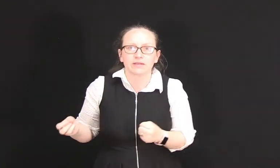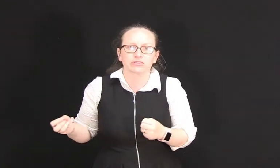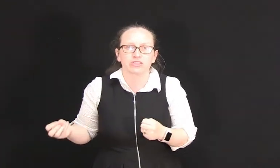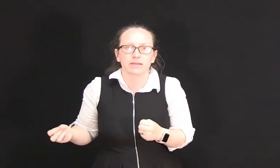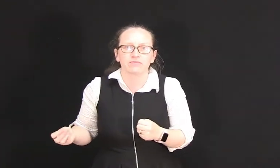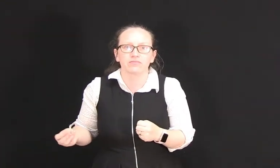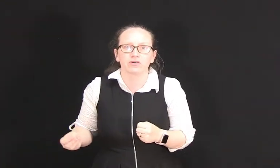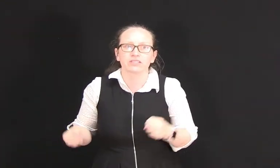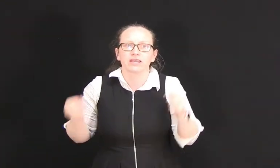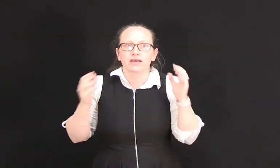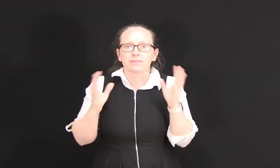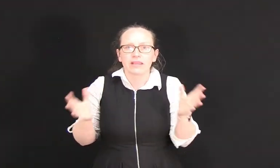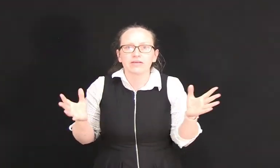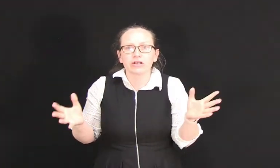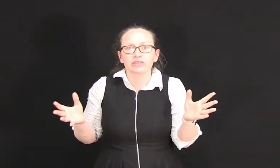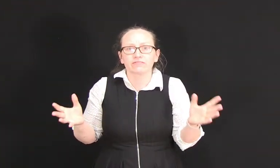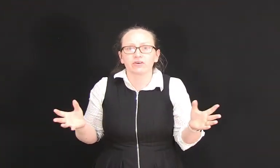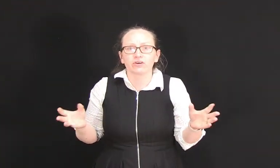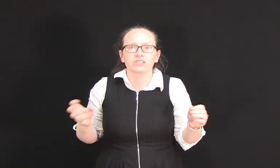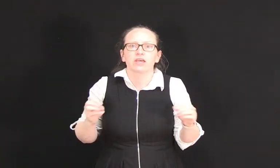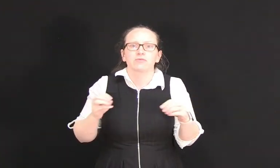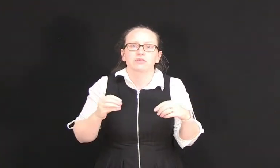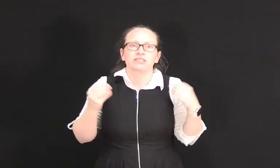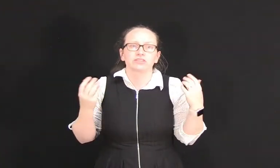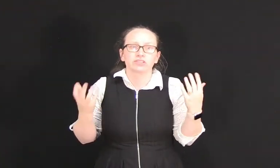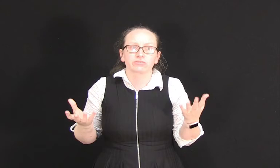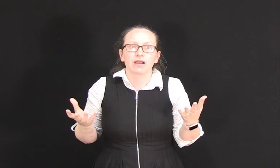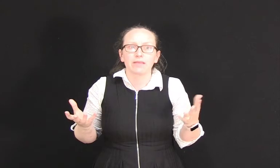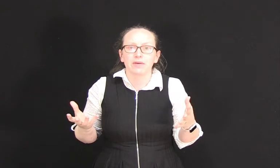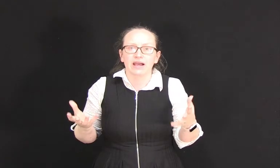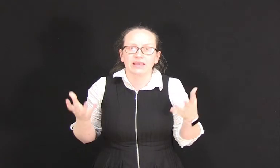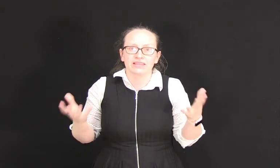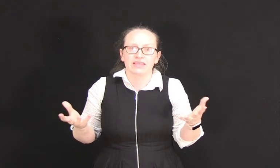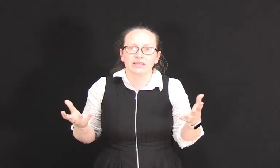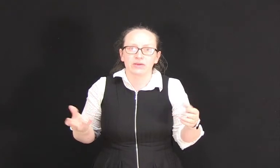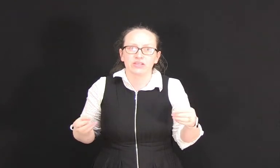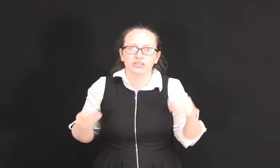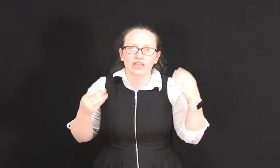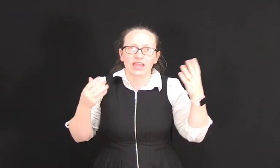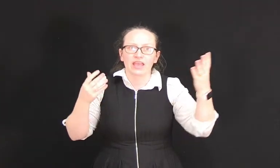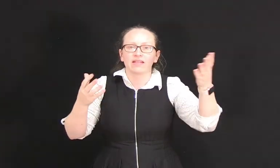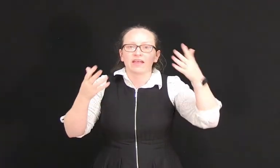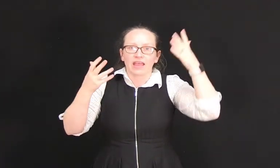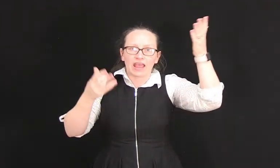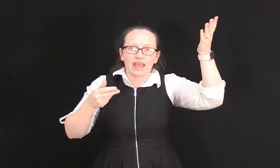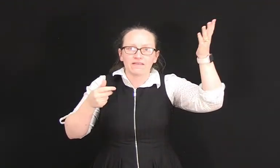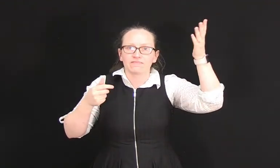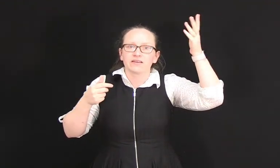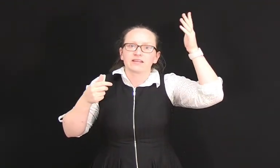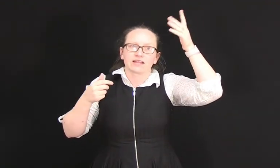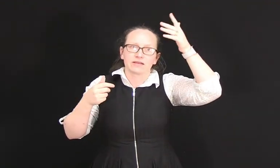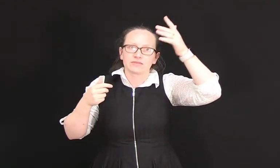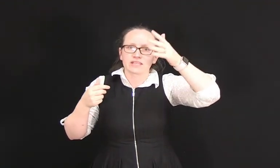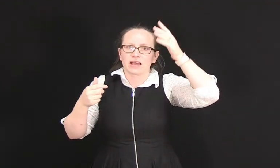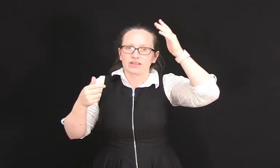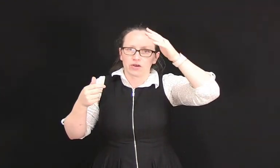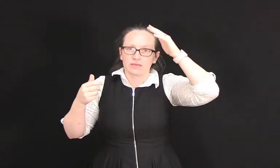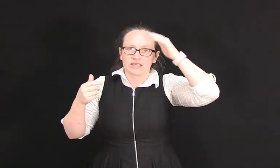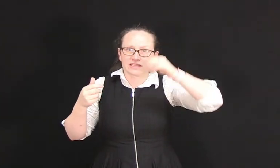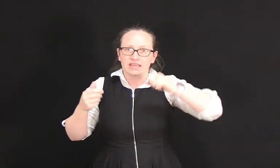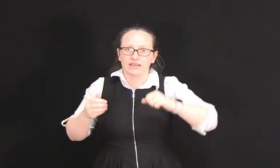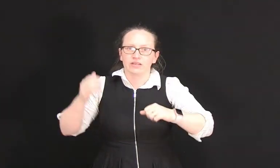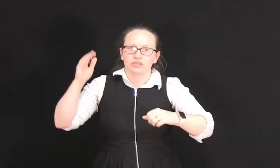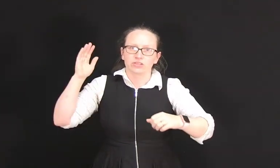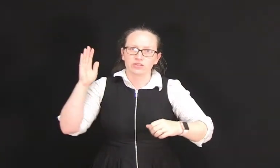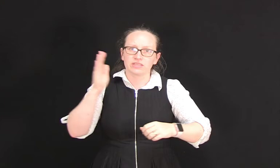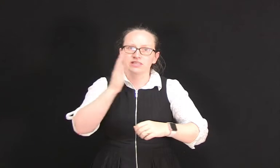with a special type of force, a periodic force, which is described by the equation F times sine